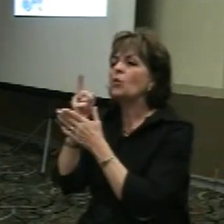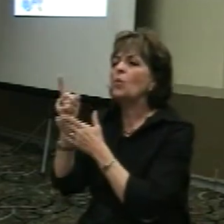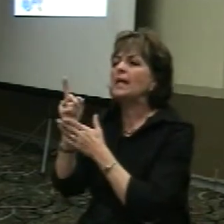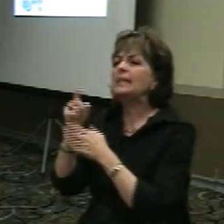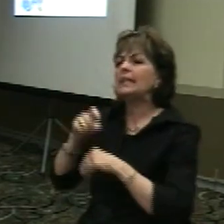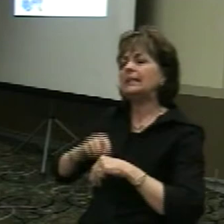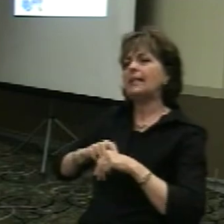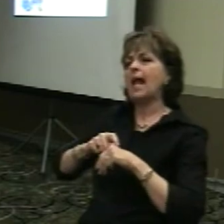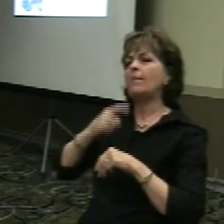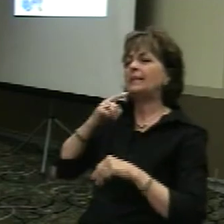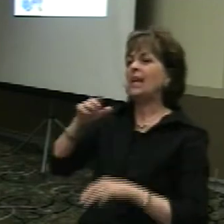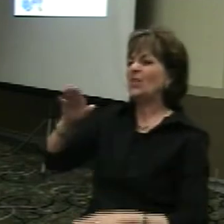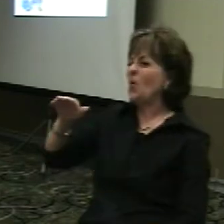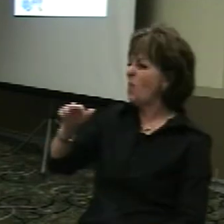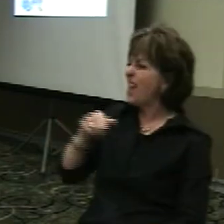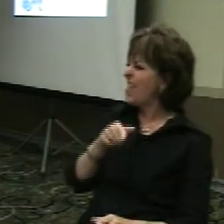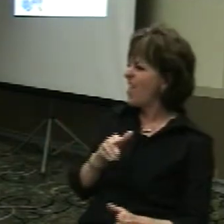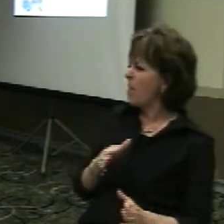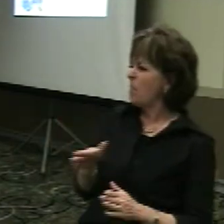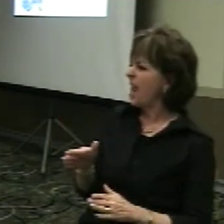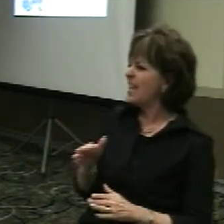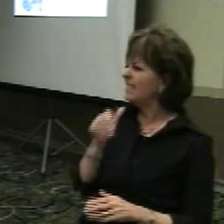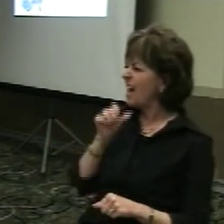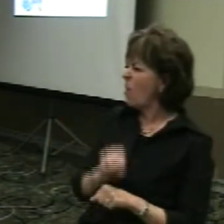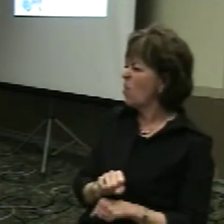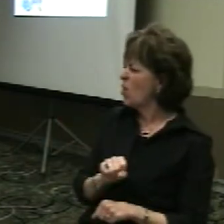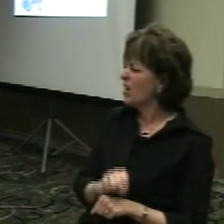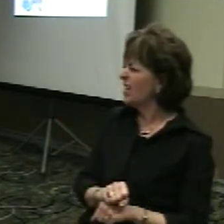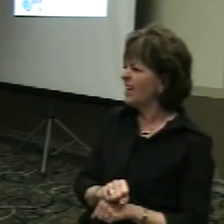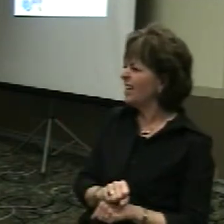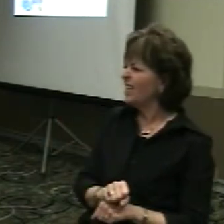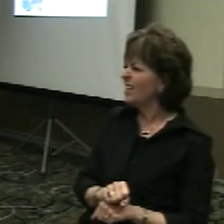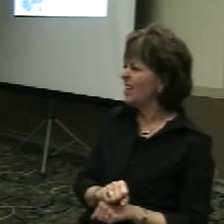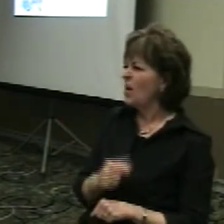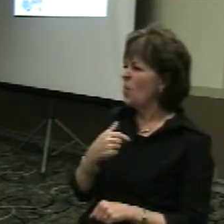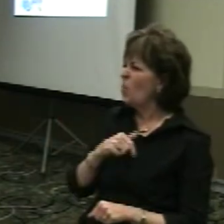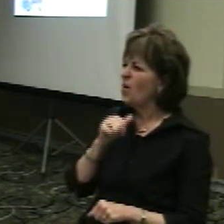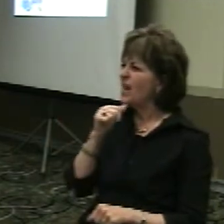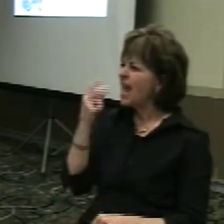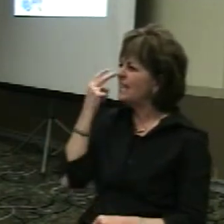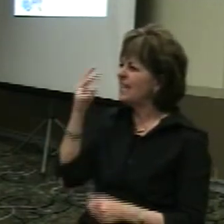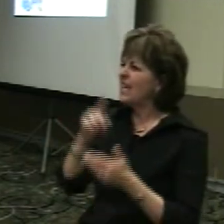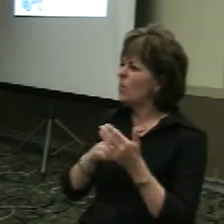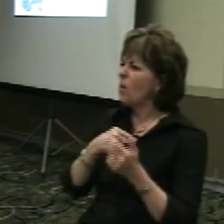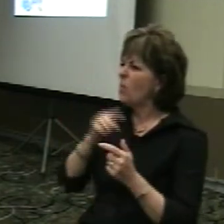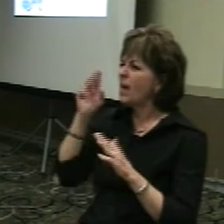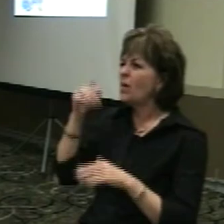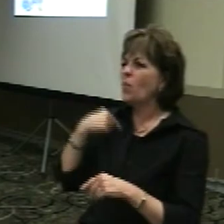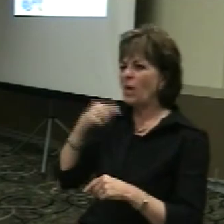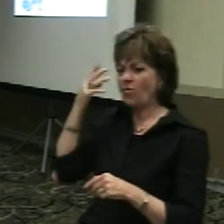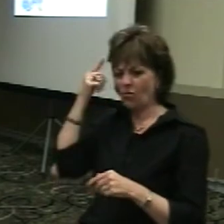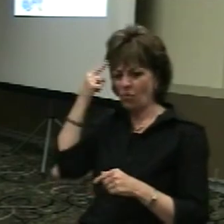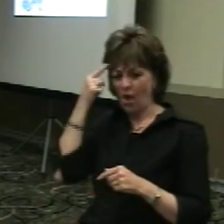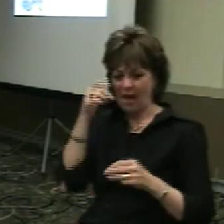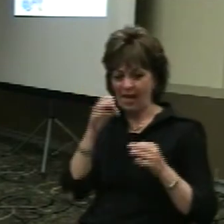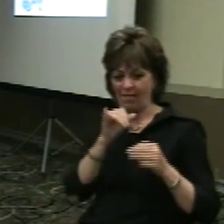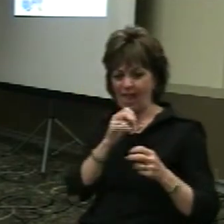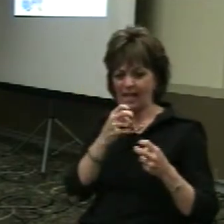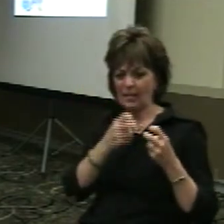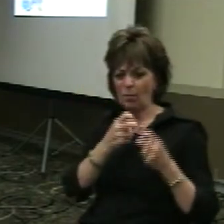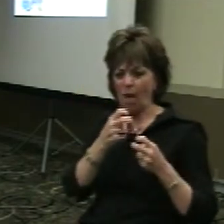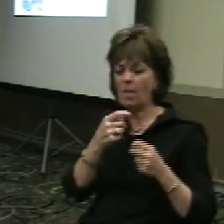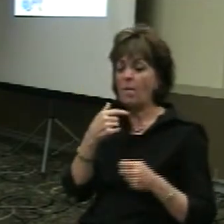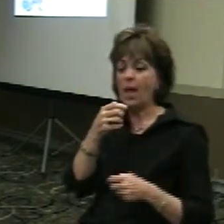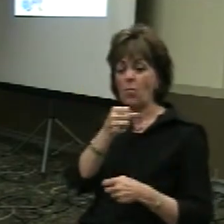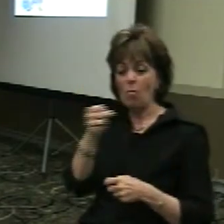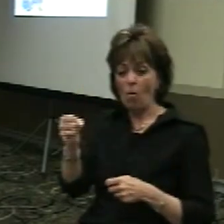to say, you know what? Plan's not working. We are not seeing what we anticipated. We thought that if this was a problem and we removed the